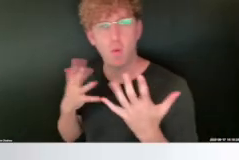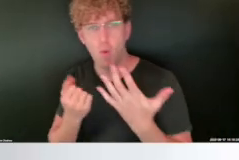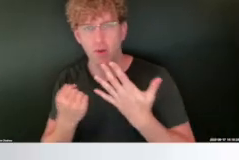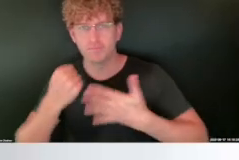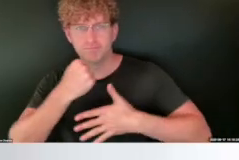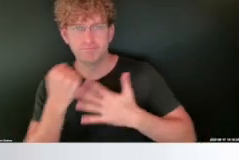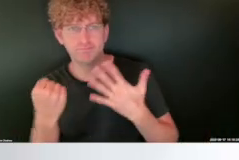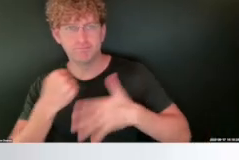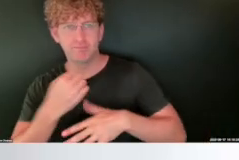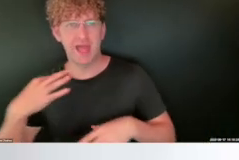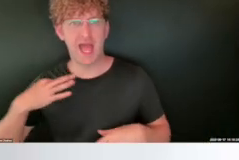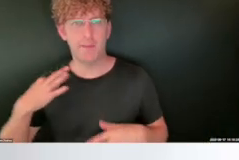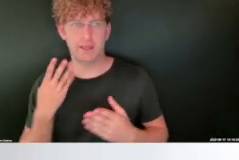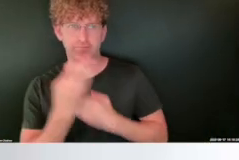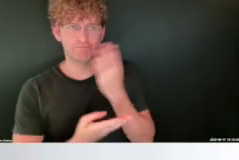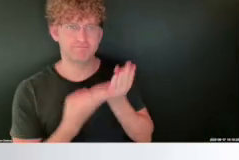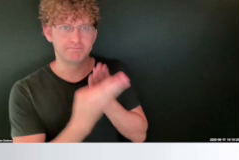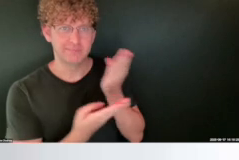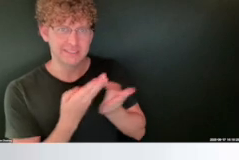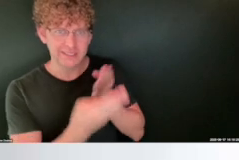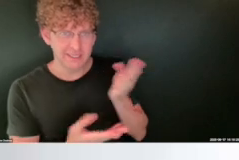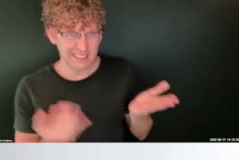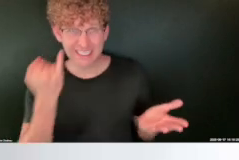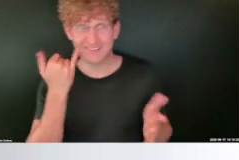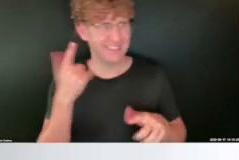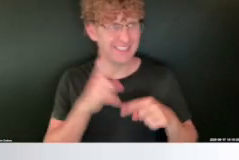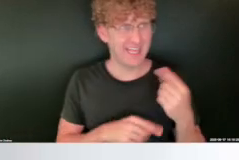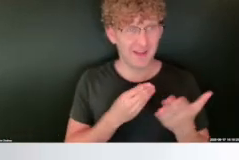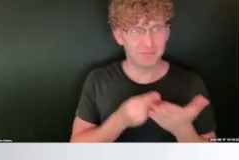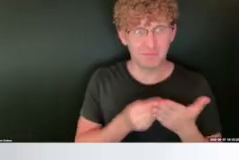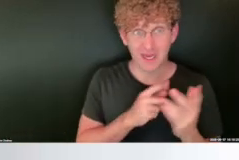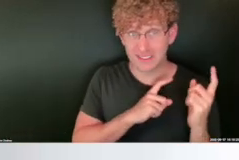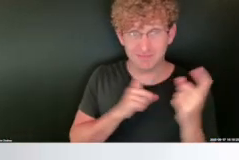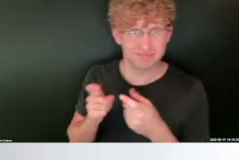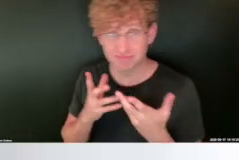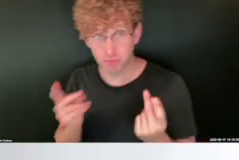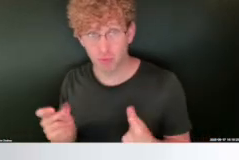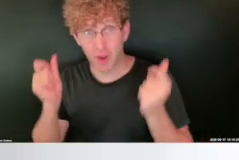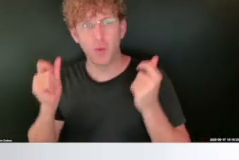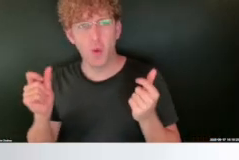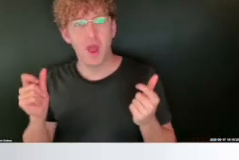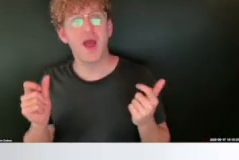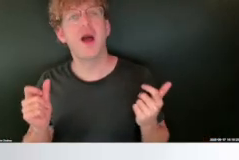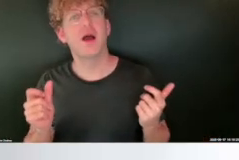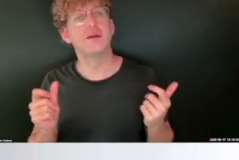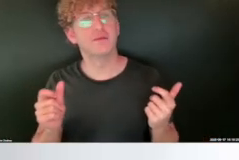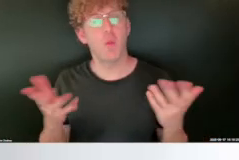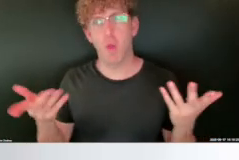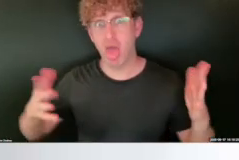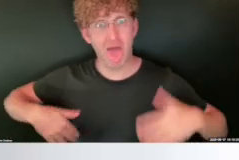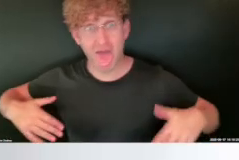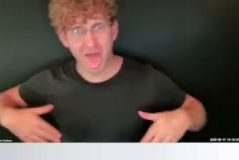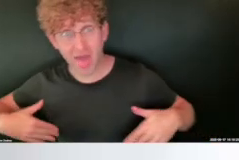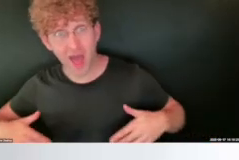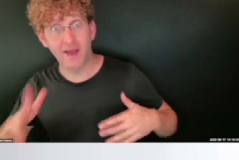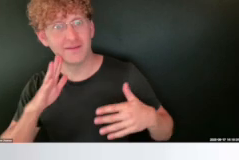away. If additional funding becomes available, those unfunded but eligible proposals will be first in line for support. Next